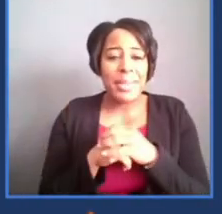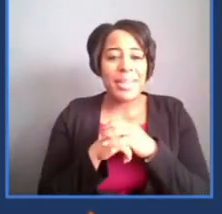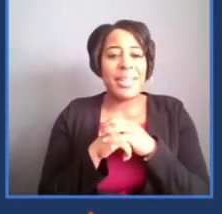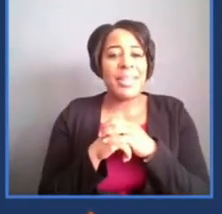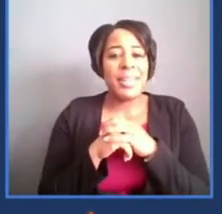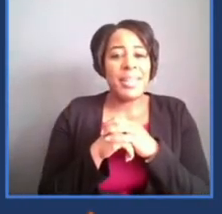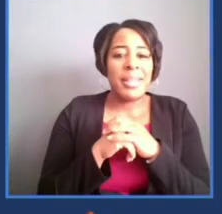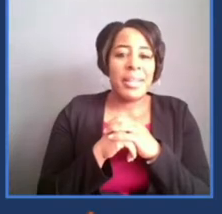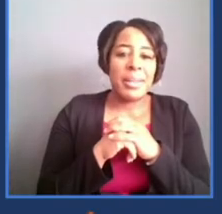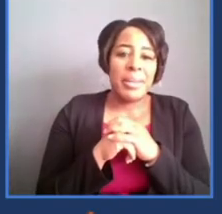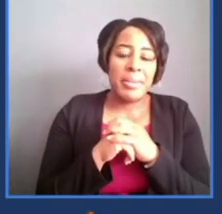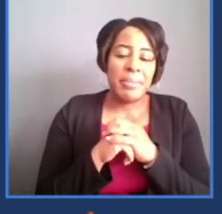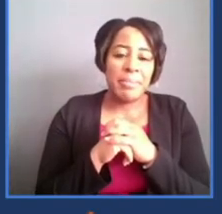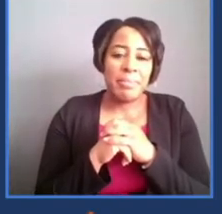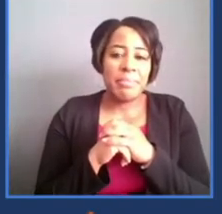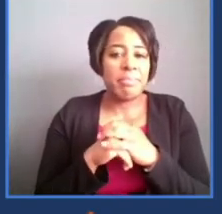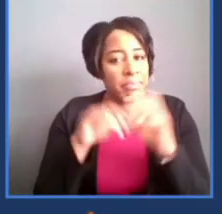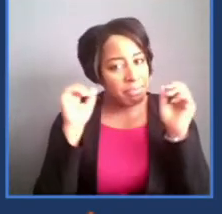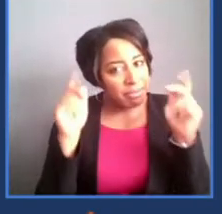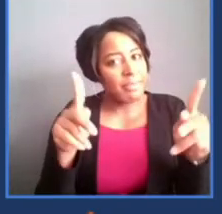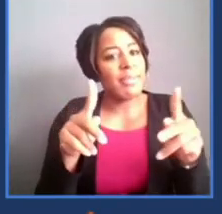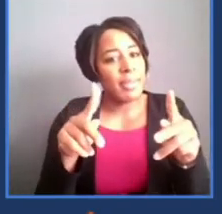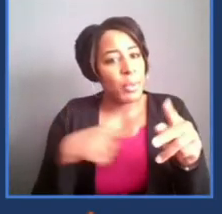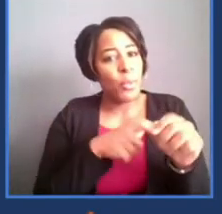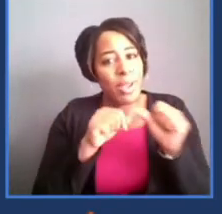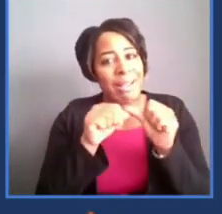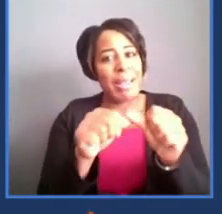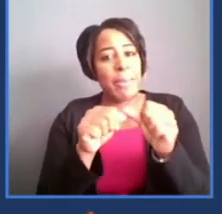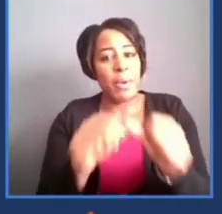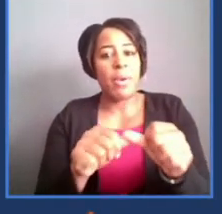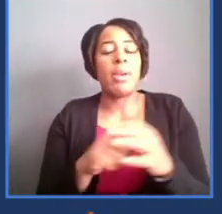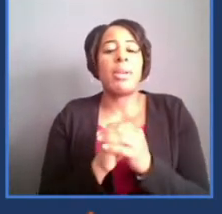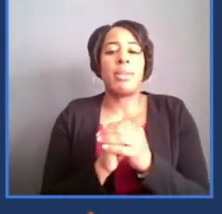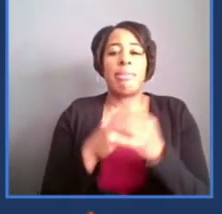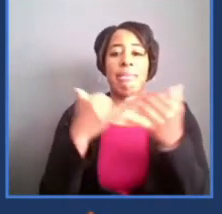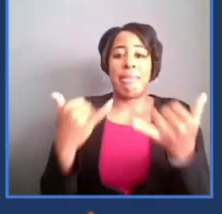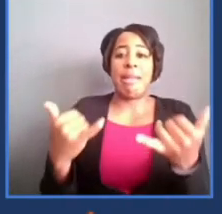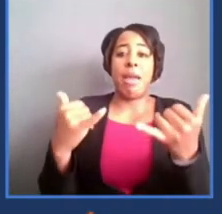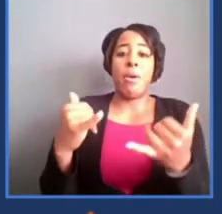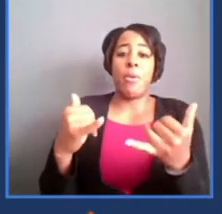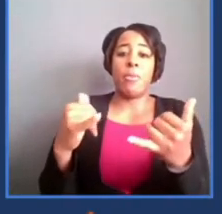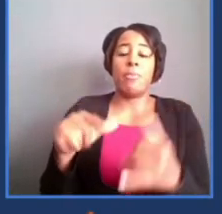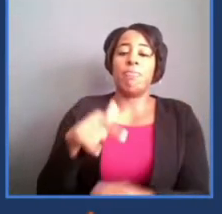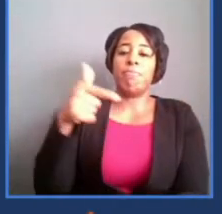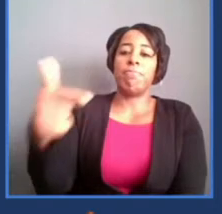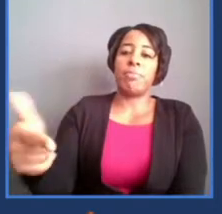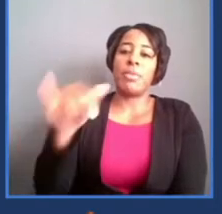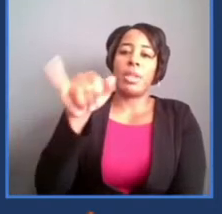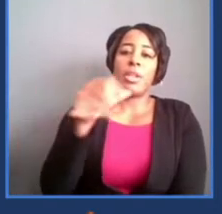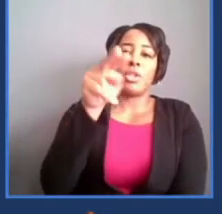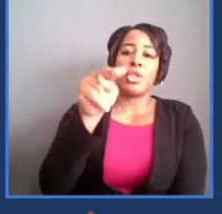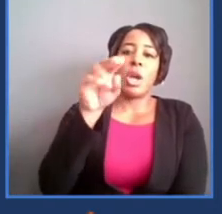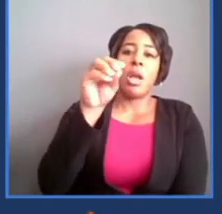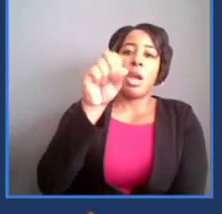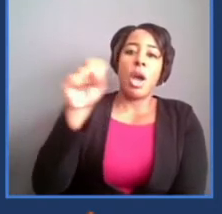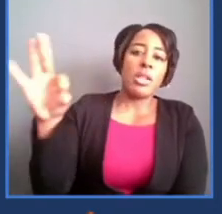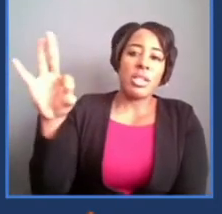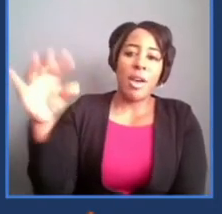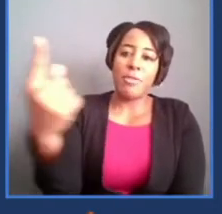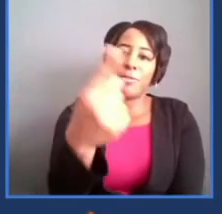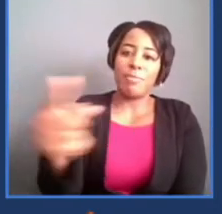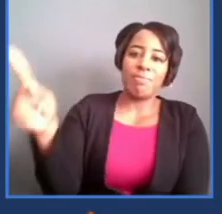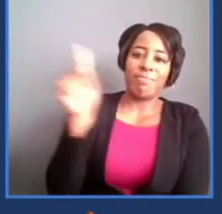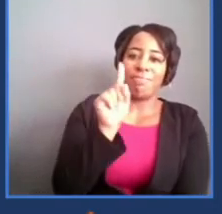Keep it going. Without further ado, I bring to you John Ossoff to the stage. What's